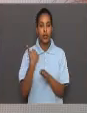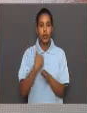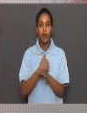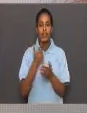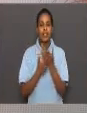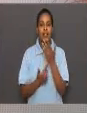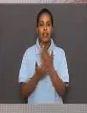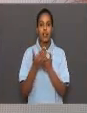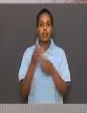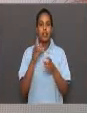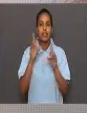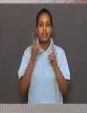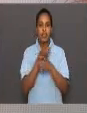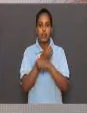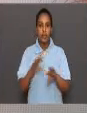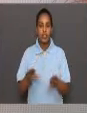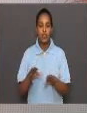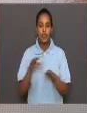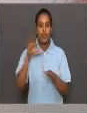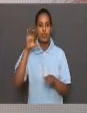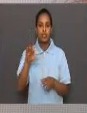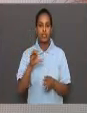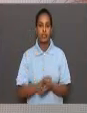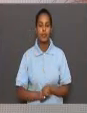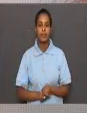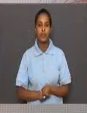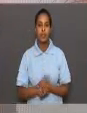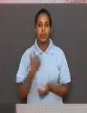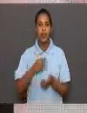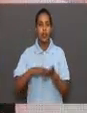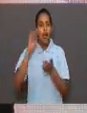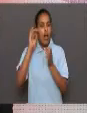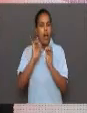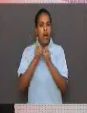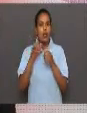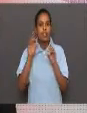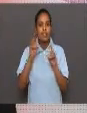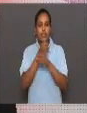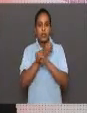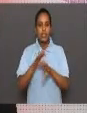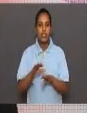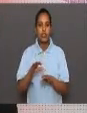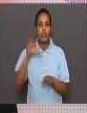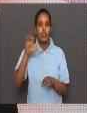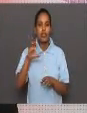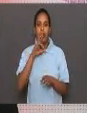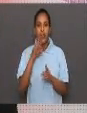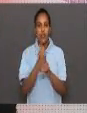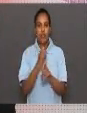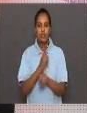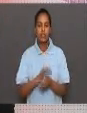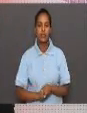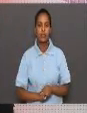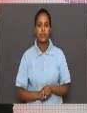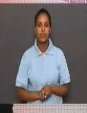Previously, we discussed dispersion forces. We learned how dispersion forces